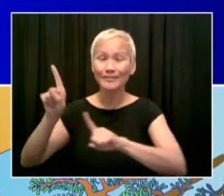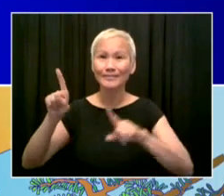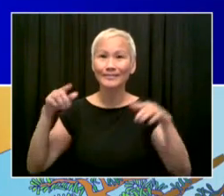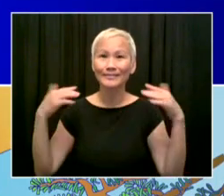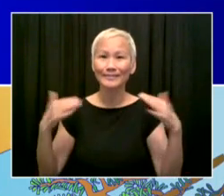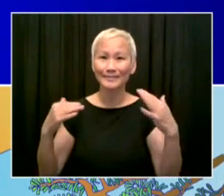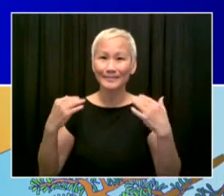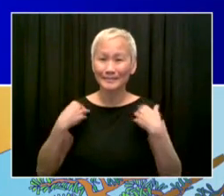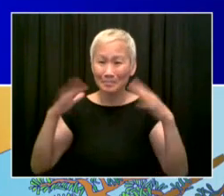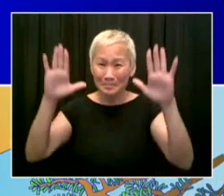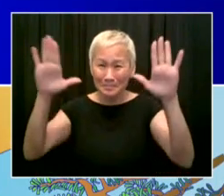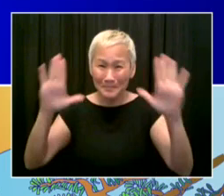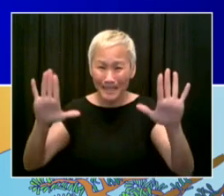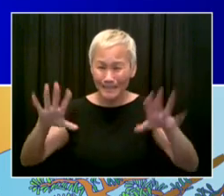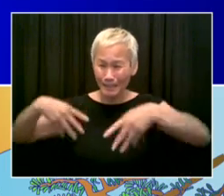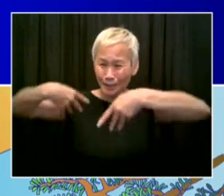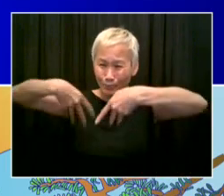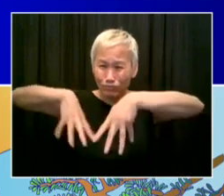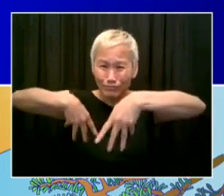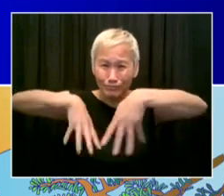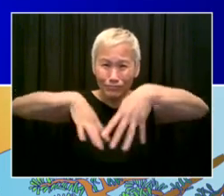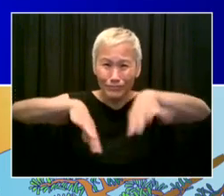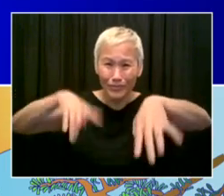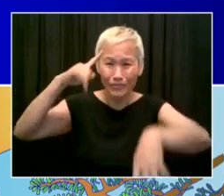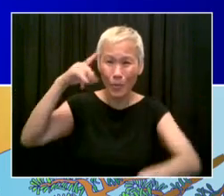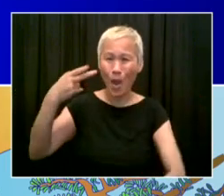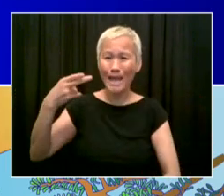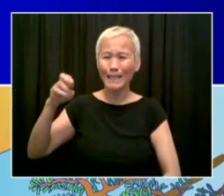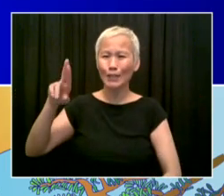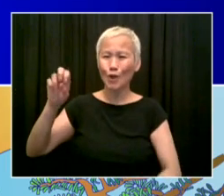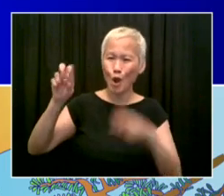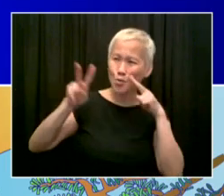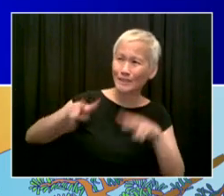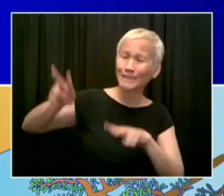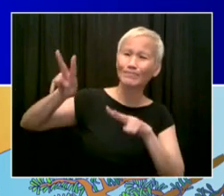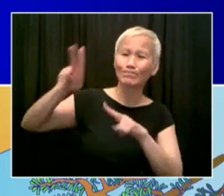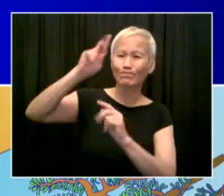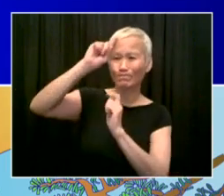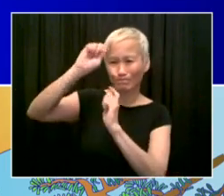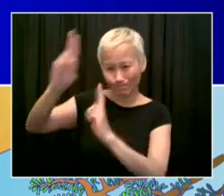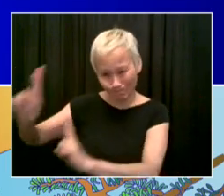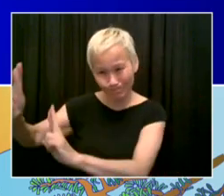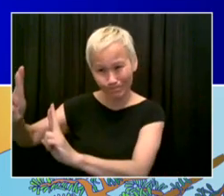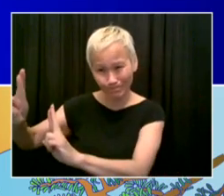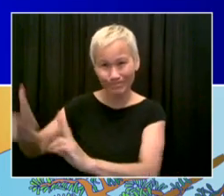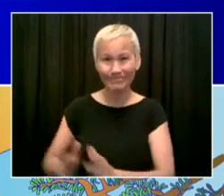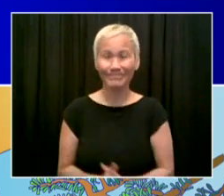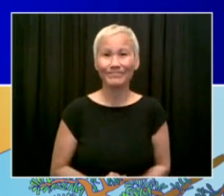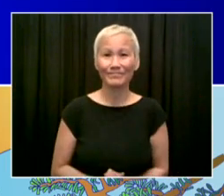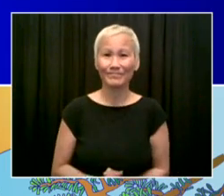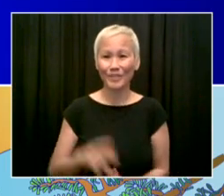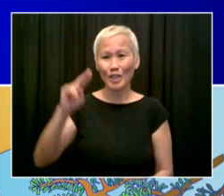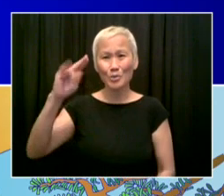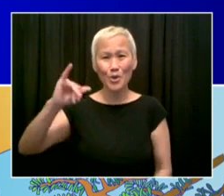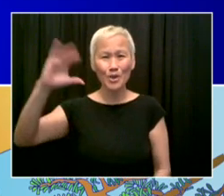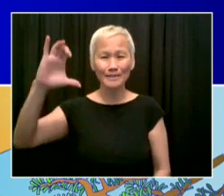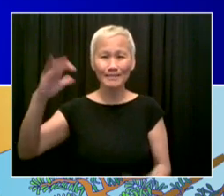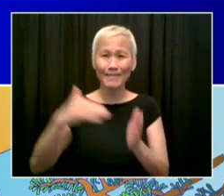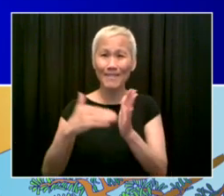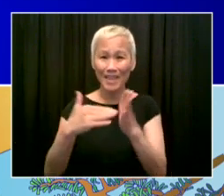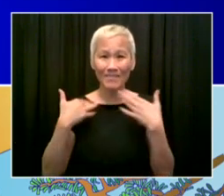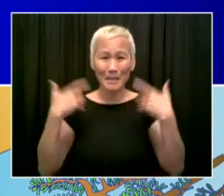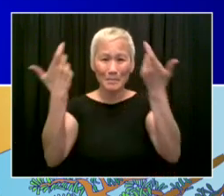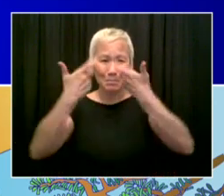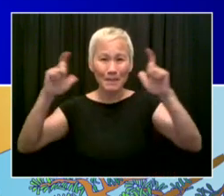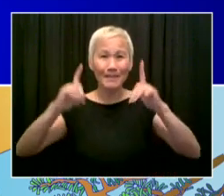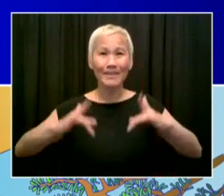York City is amazing because it's big events and special things, but also spontaneous things happen. And look at what happened